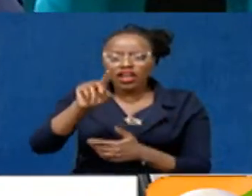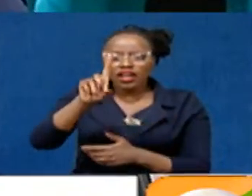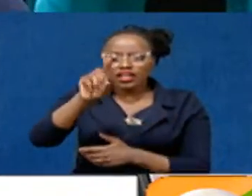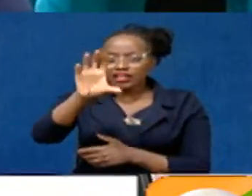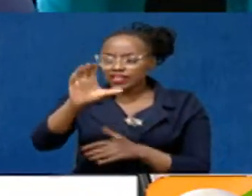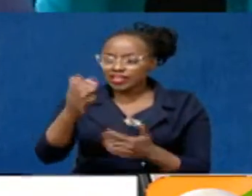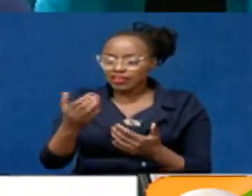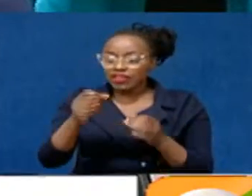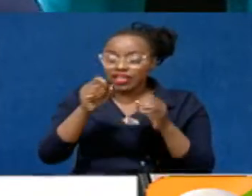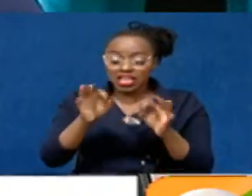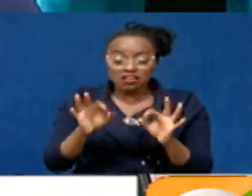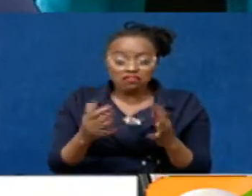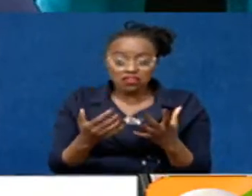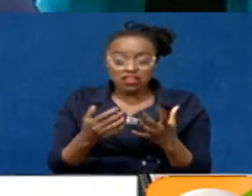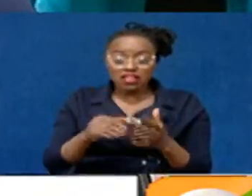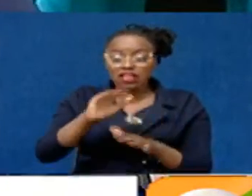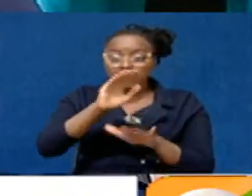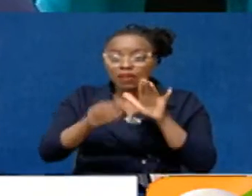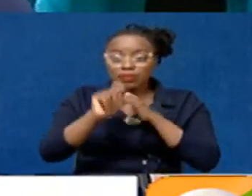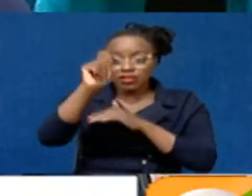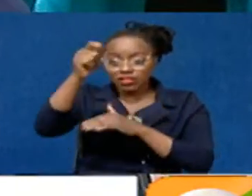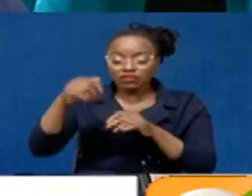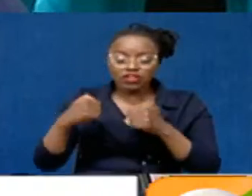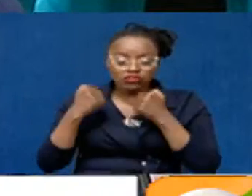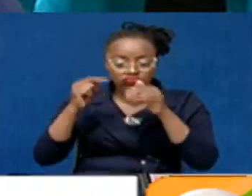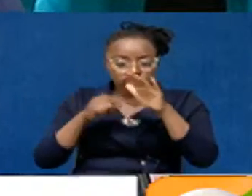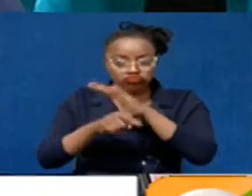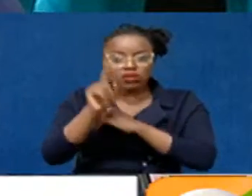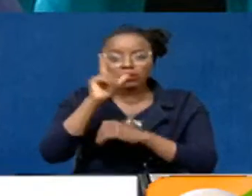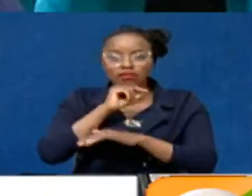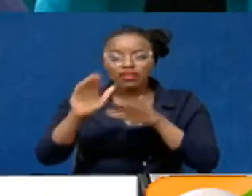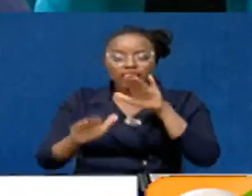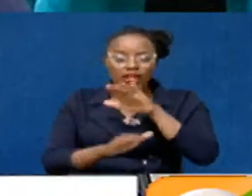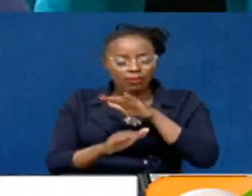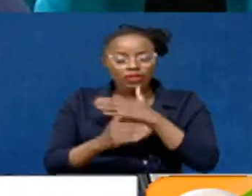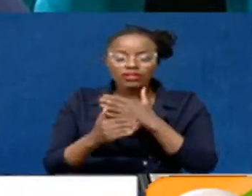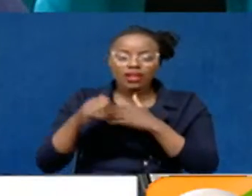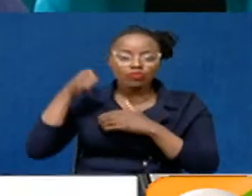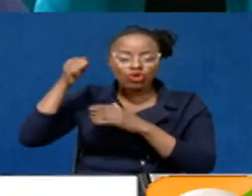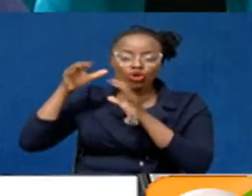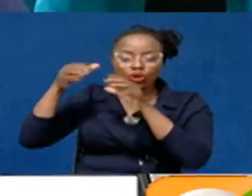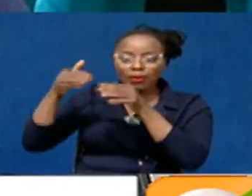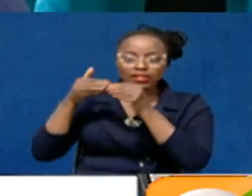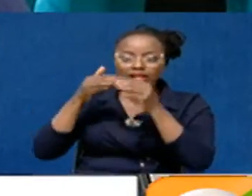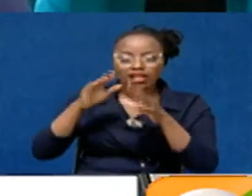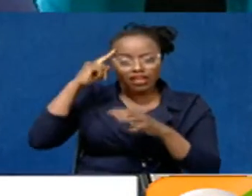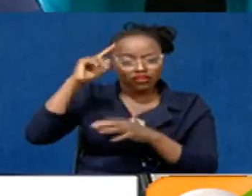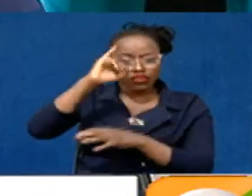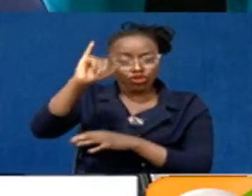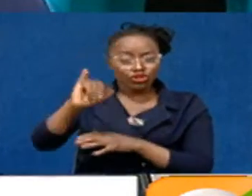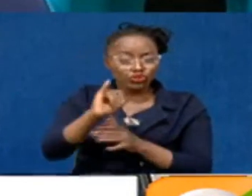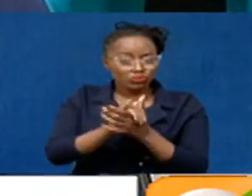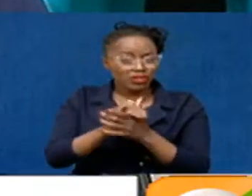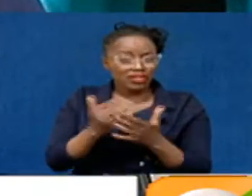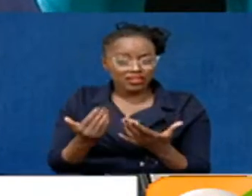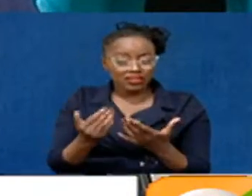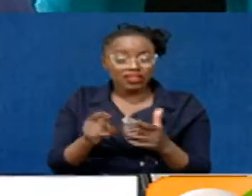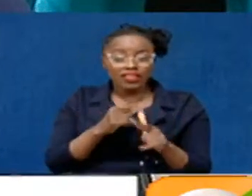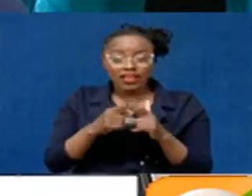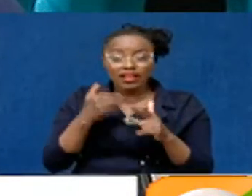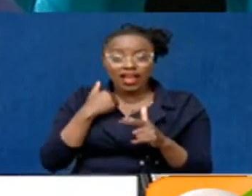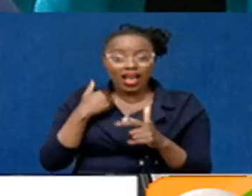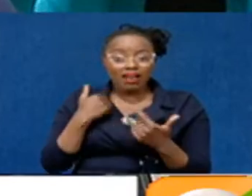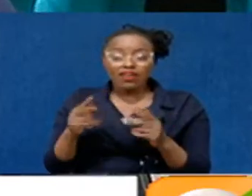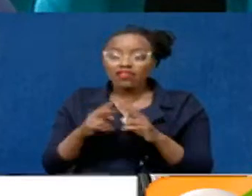NDC? What if the DP drives in as the deputy party leader of Jubilee? You will have a